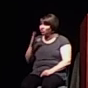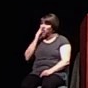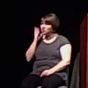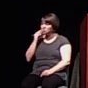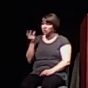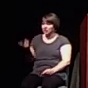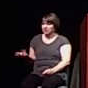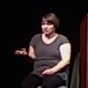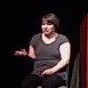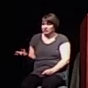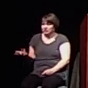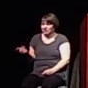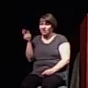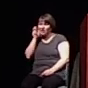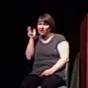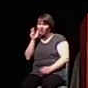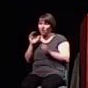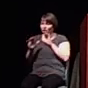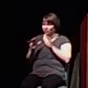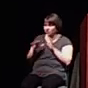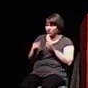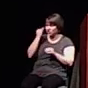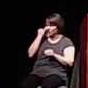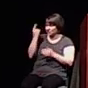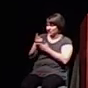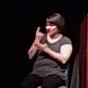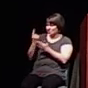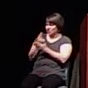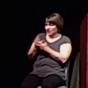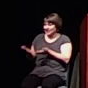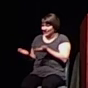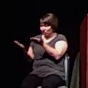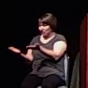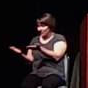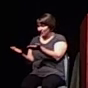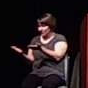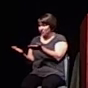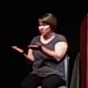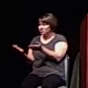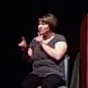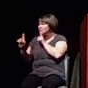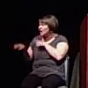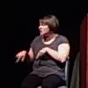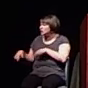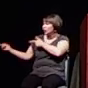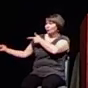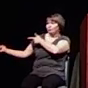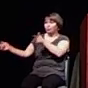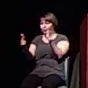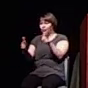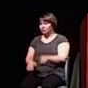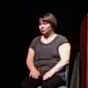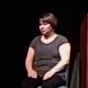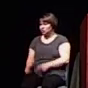experienced overhearing a conversation where someone has suggested that the solution to a problem is to shoot